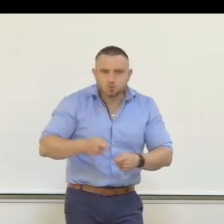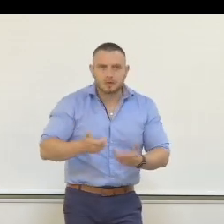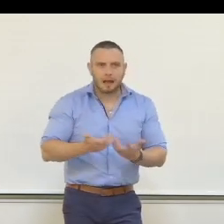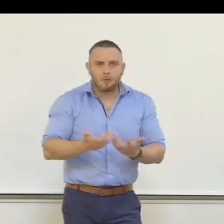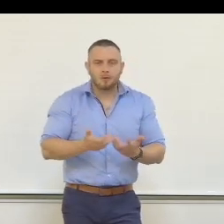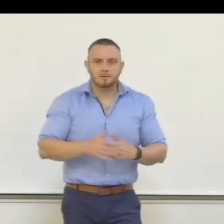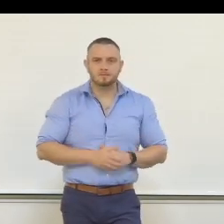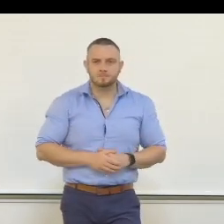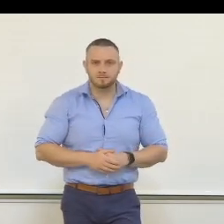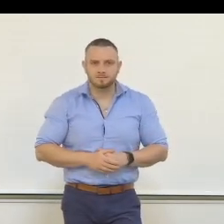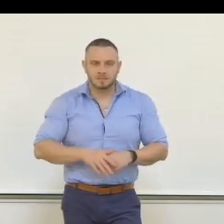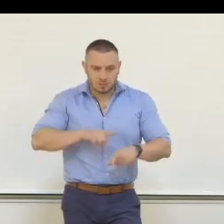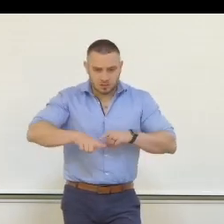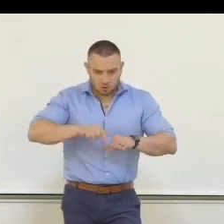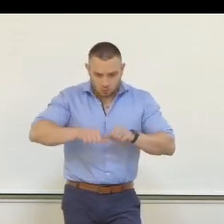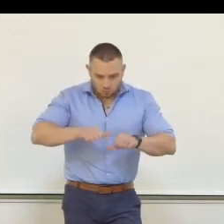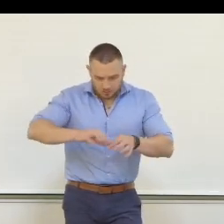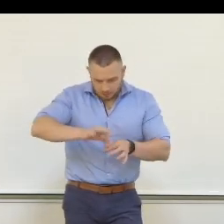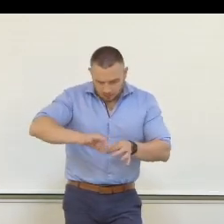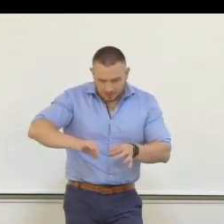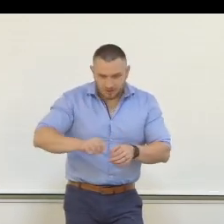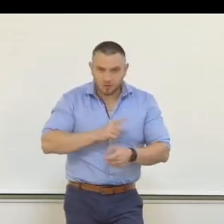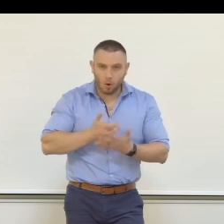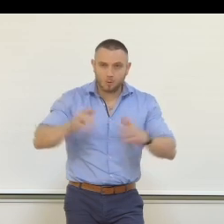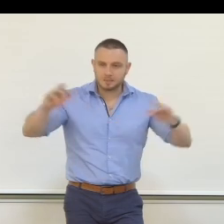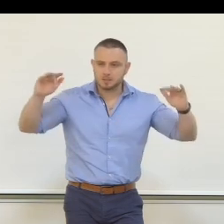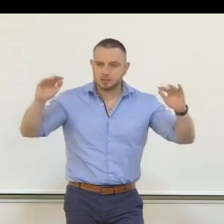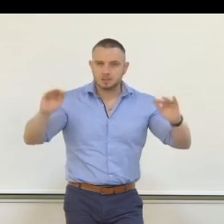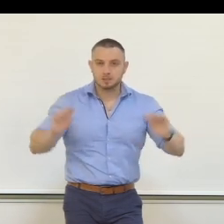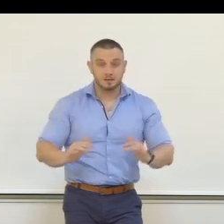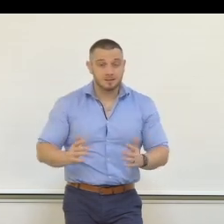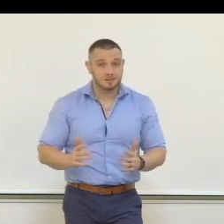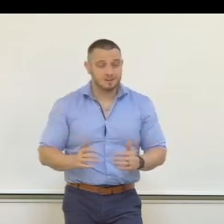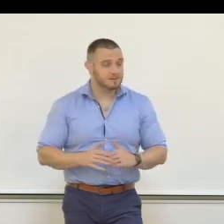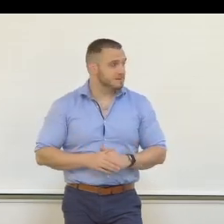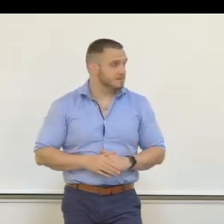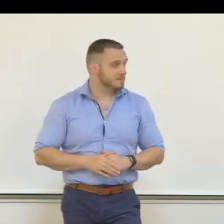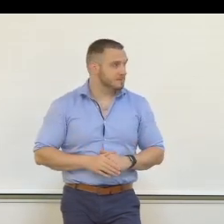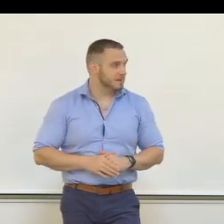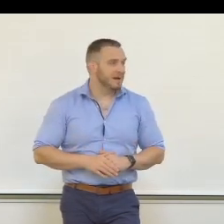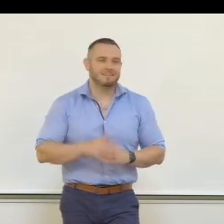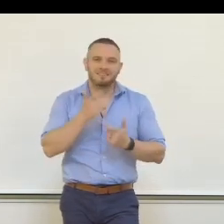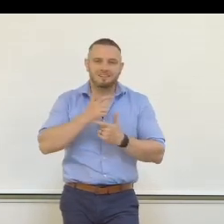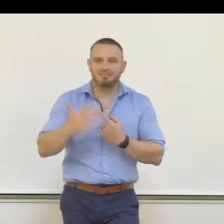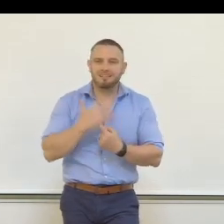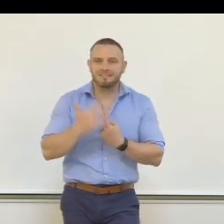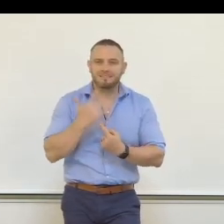If you're trying to process some surfaces, you always have some dust settling on it. Like I said, they had a lot of fun laughing at